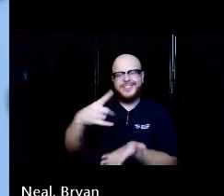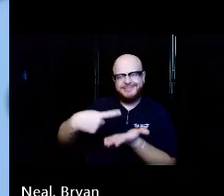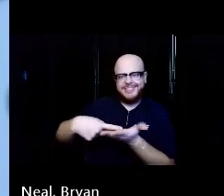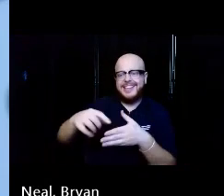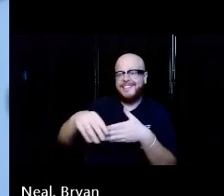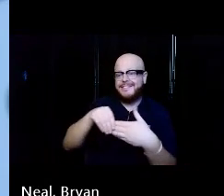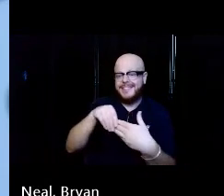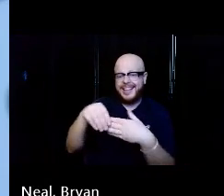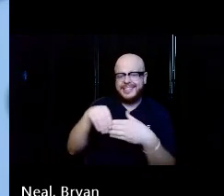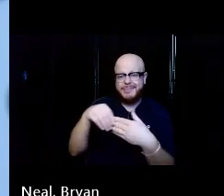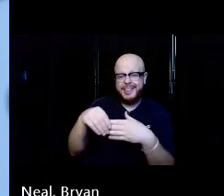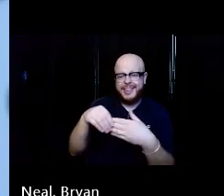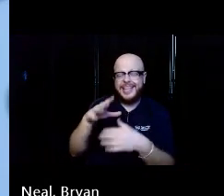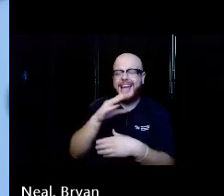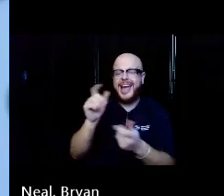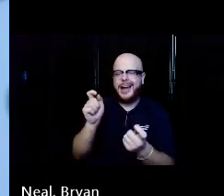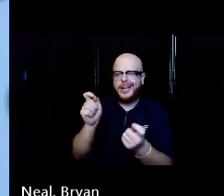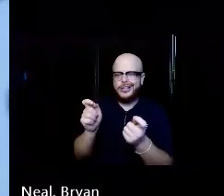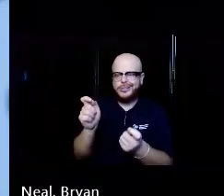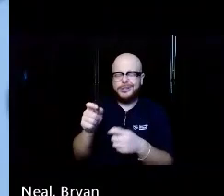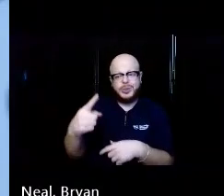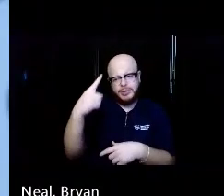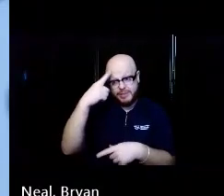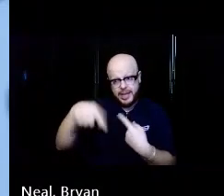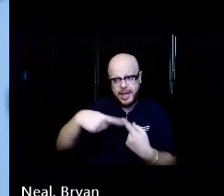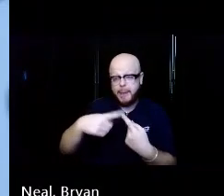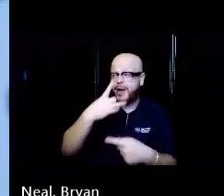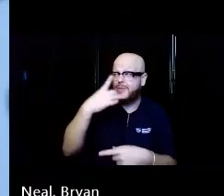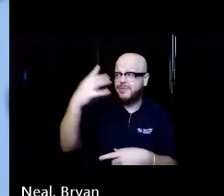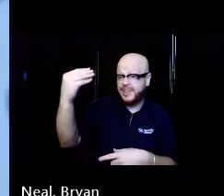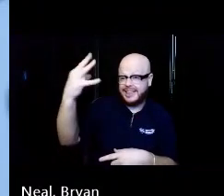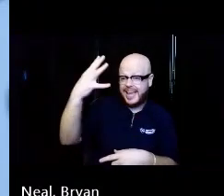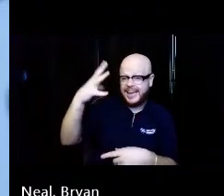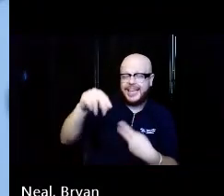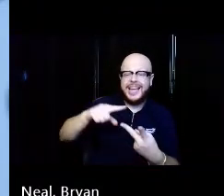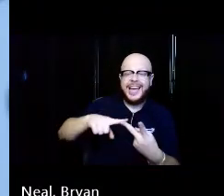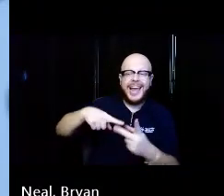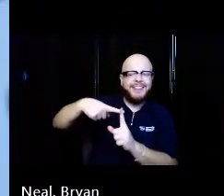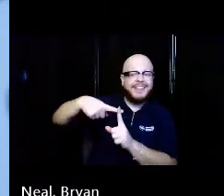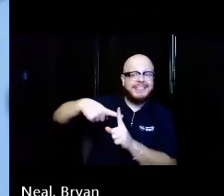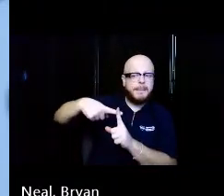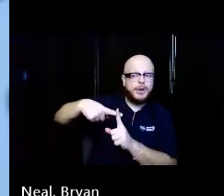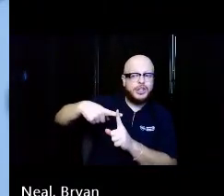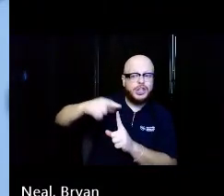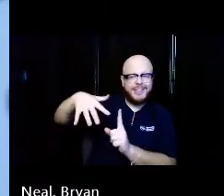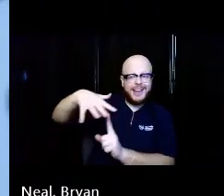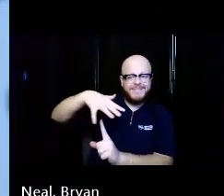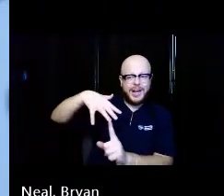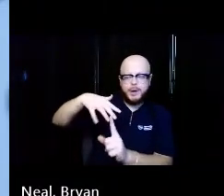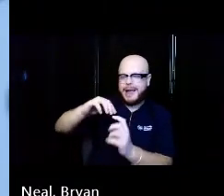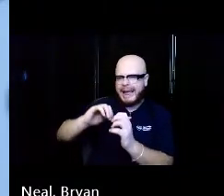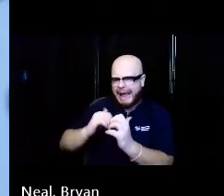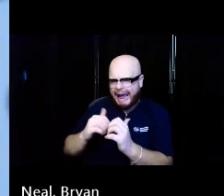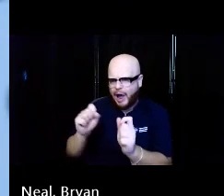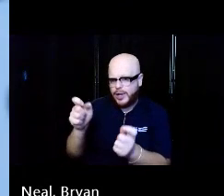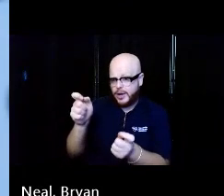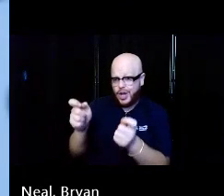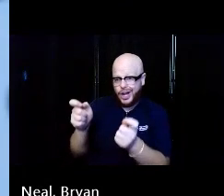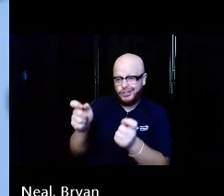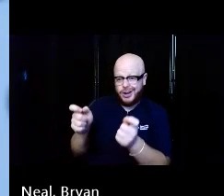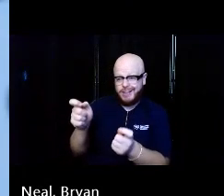think about the lighting and the temperature in that shared space, how can we make it adjustable? And then what can we add to